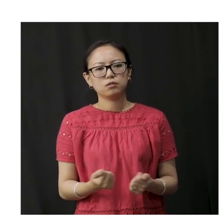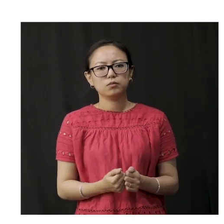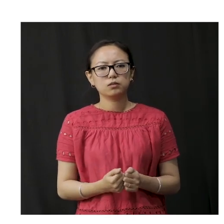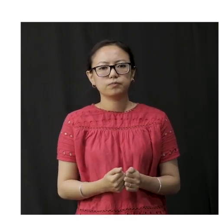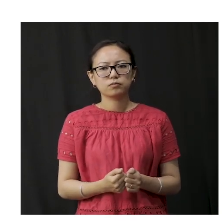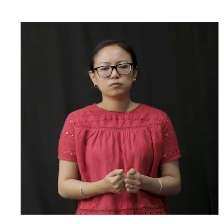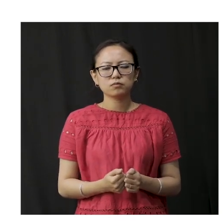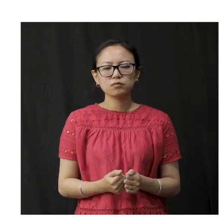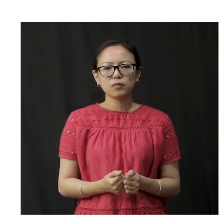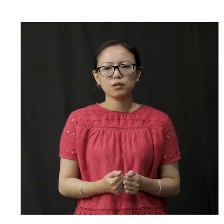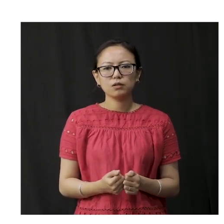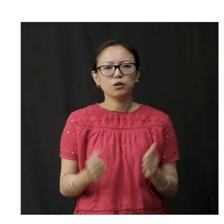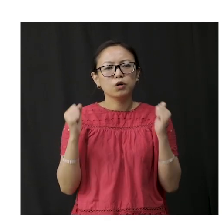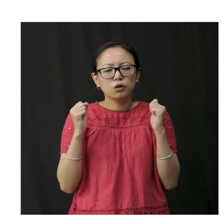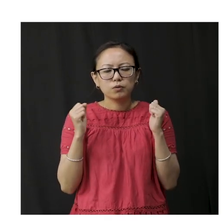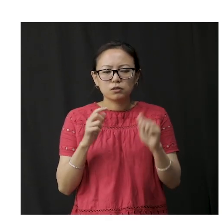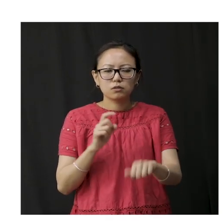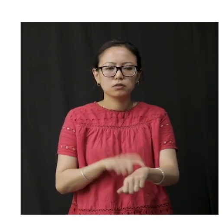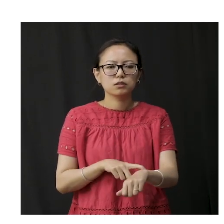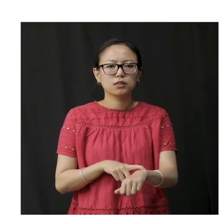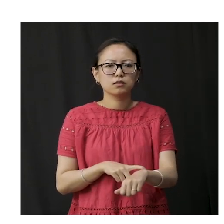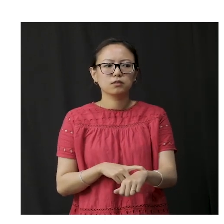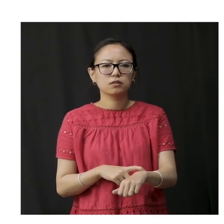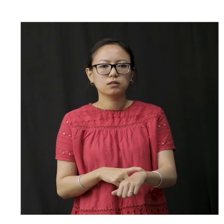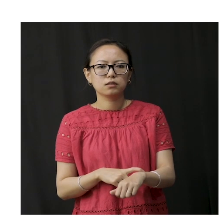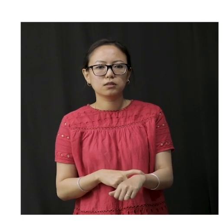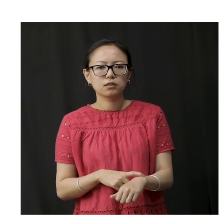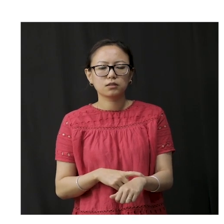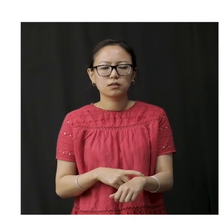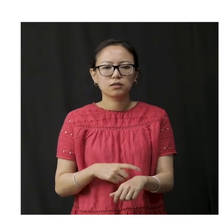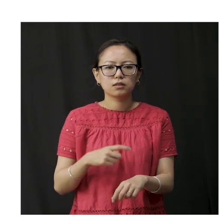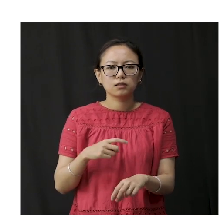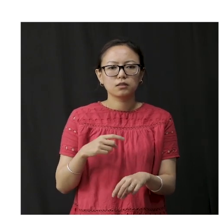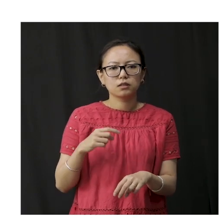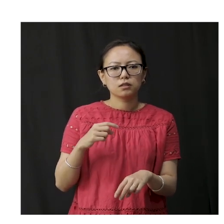too cold, without the sun the temperature will be very low and we